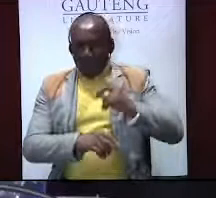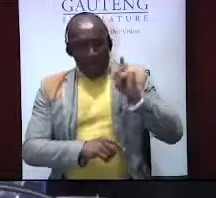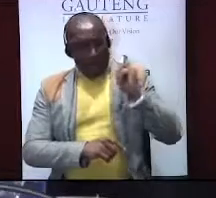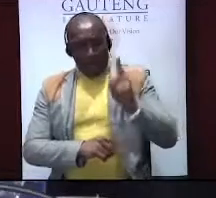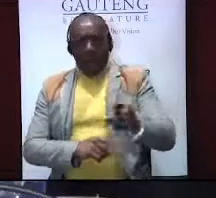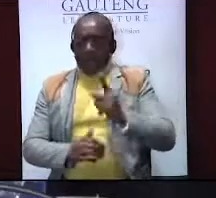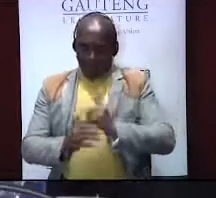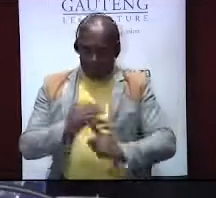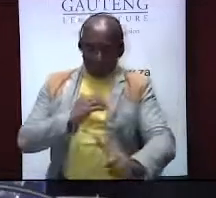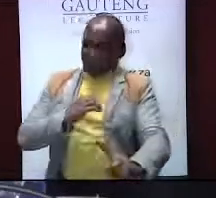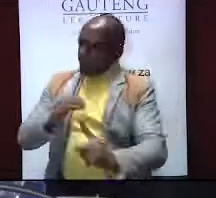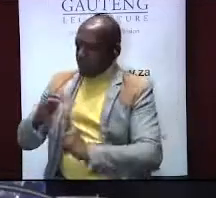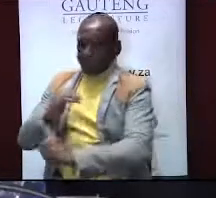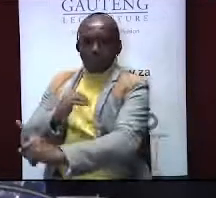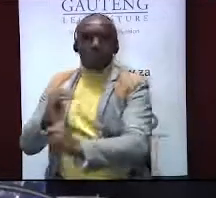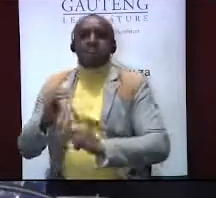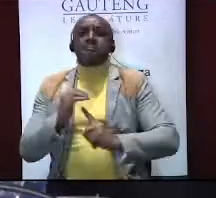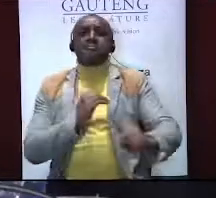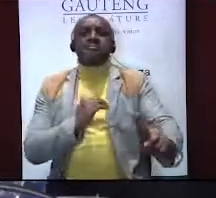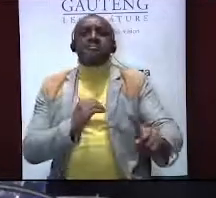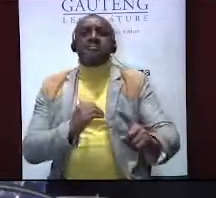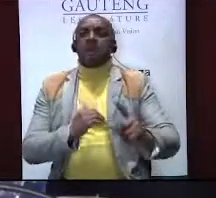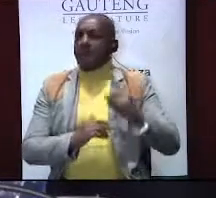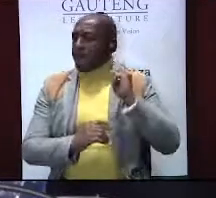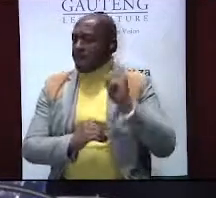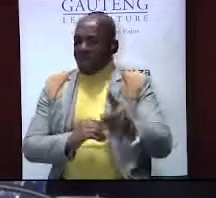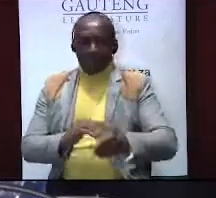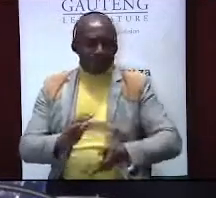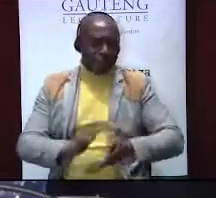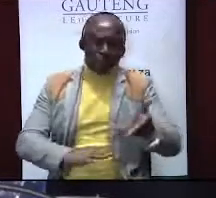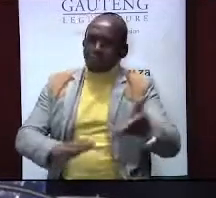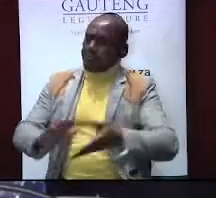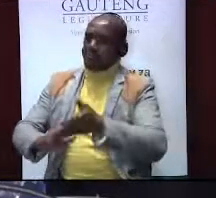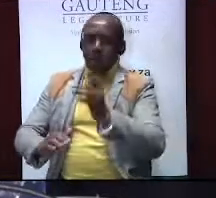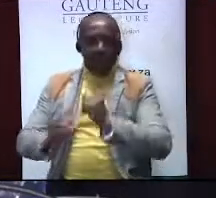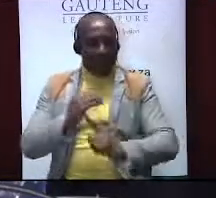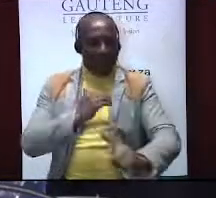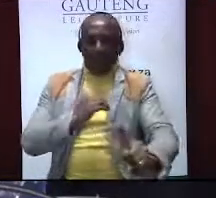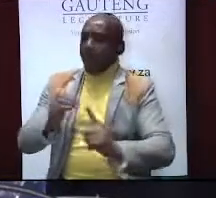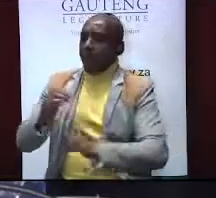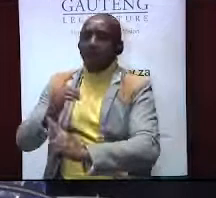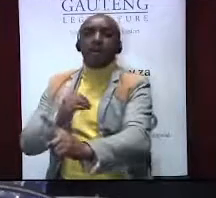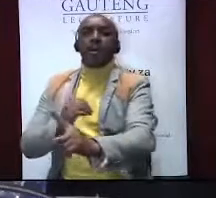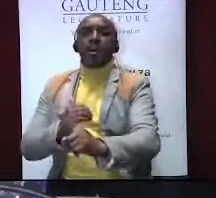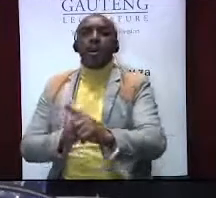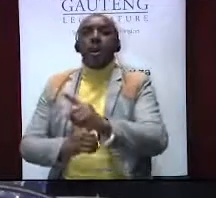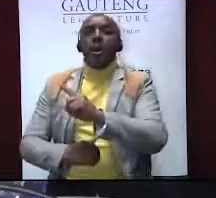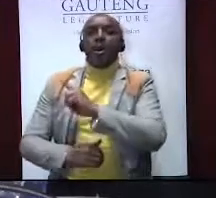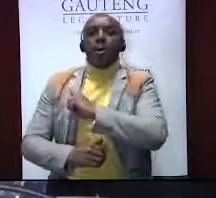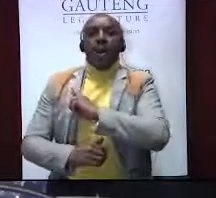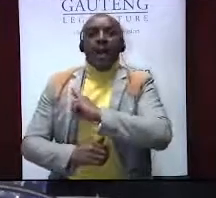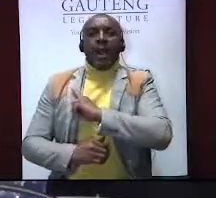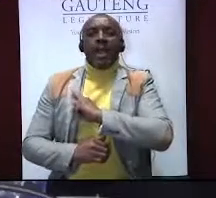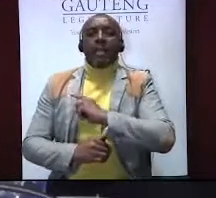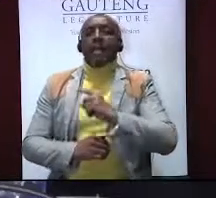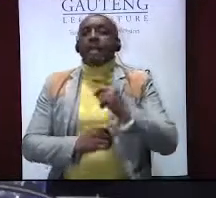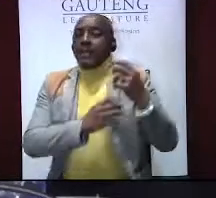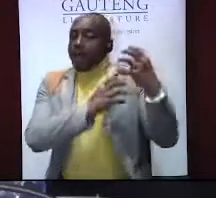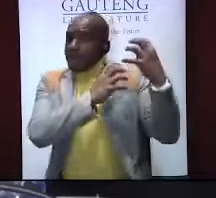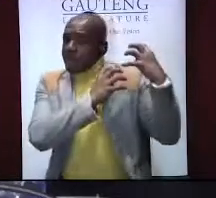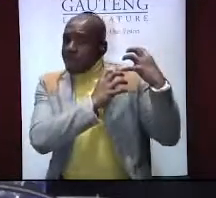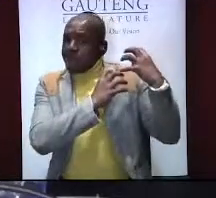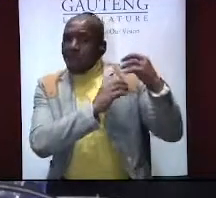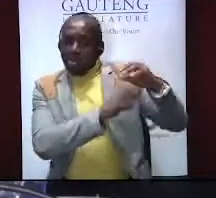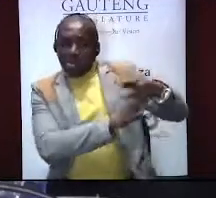tents. Let us go out. The baton was here, was left.